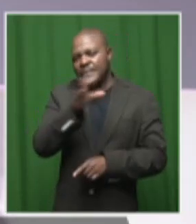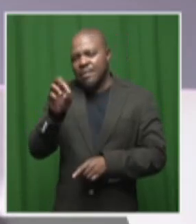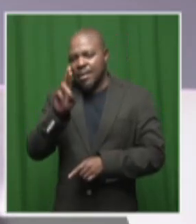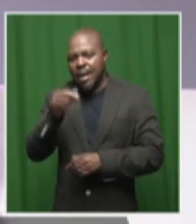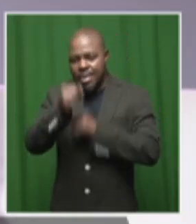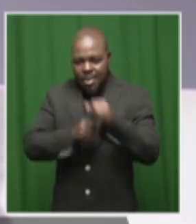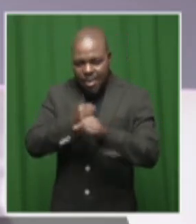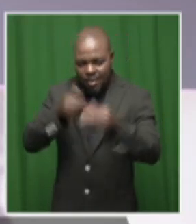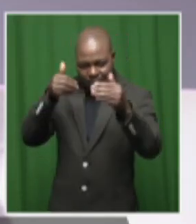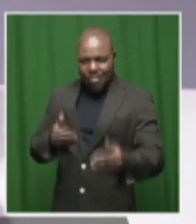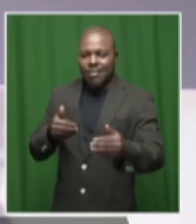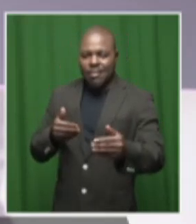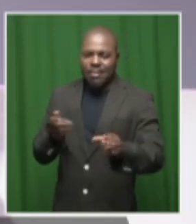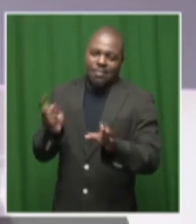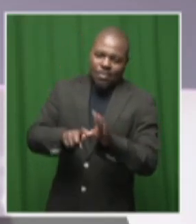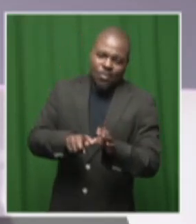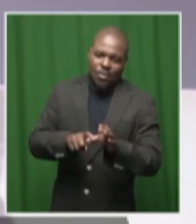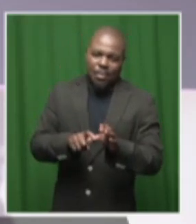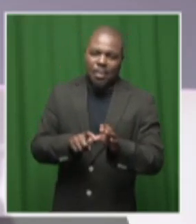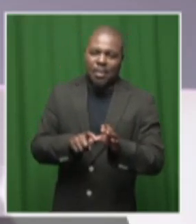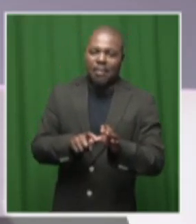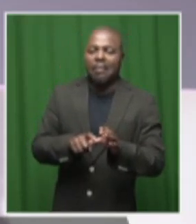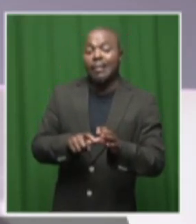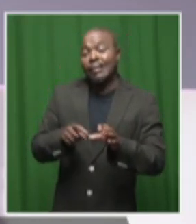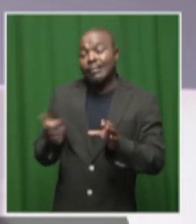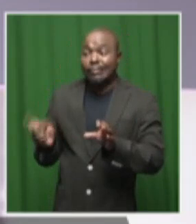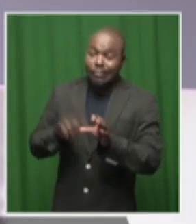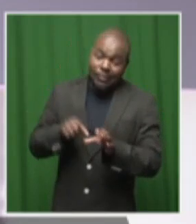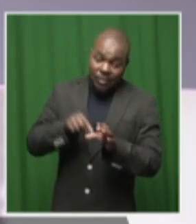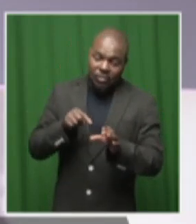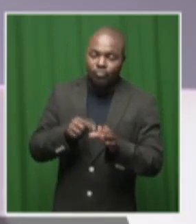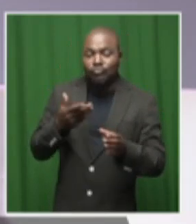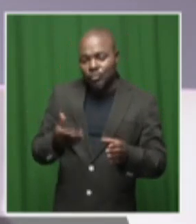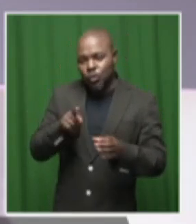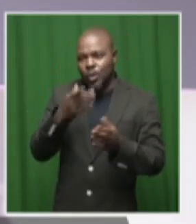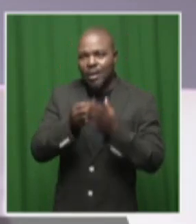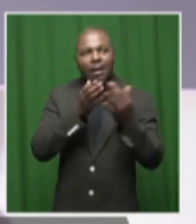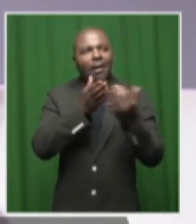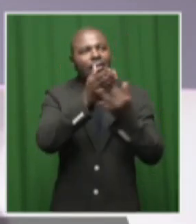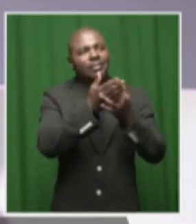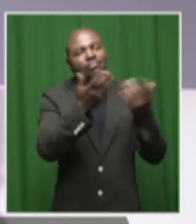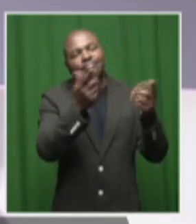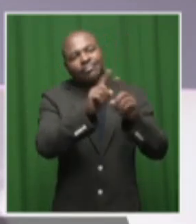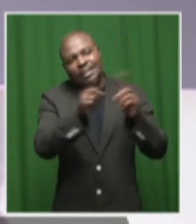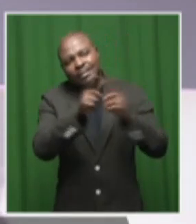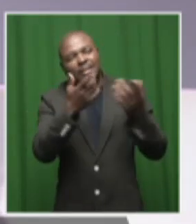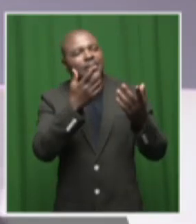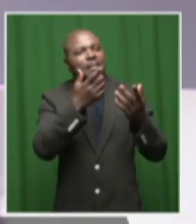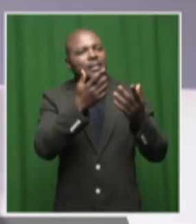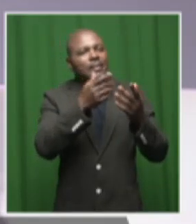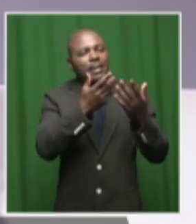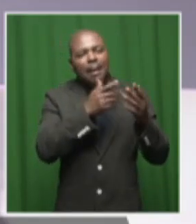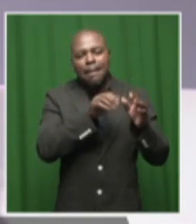per annum for a variety of access to market opportunities throughout the 12-month